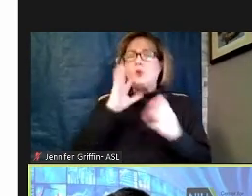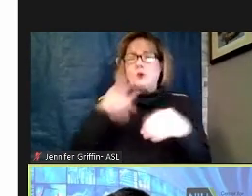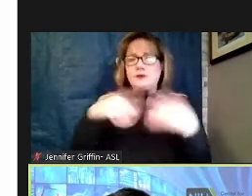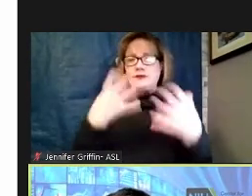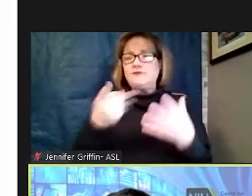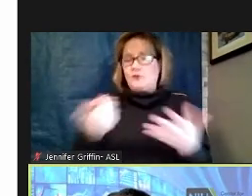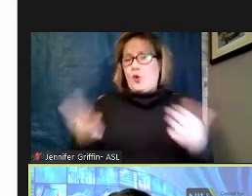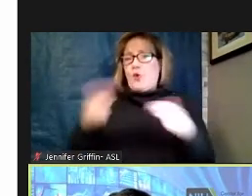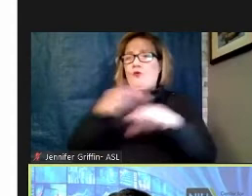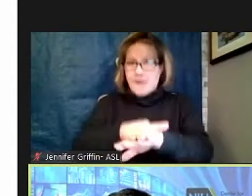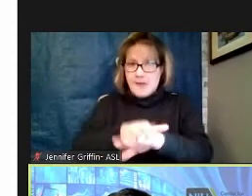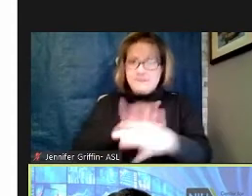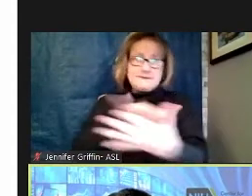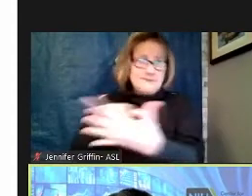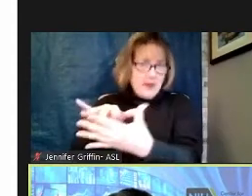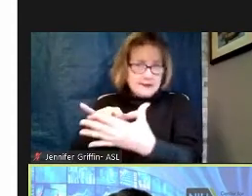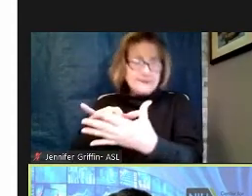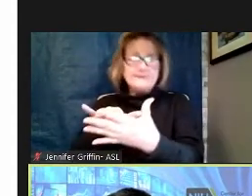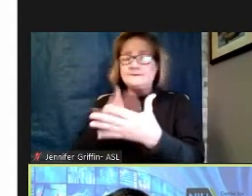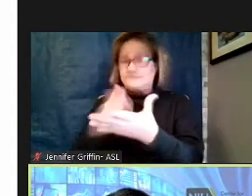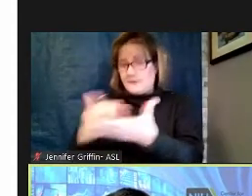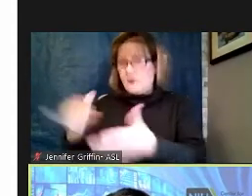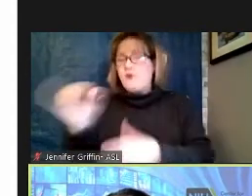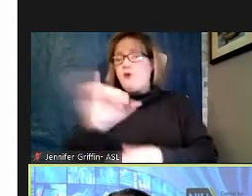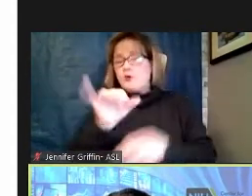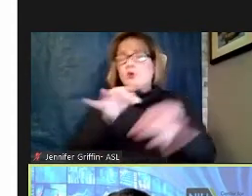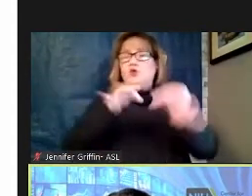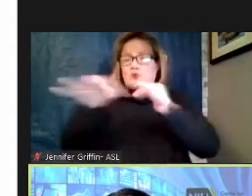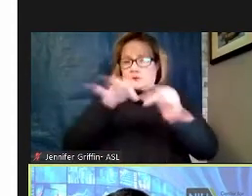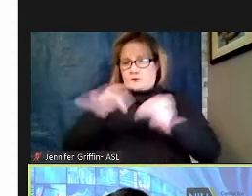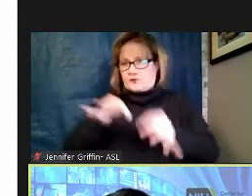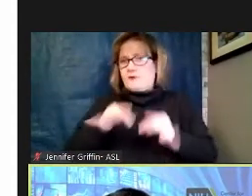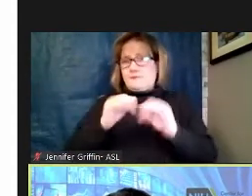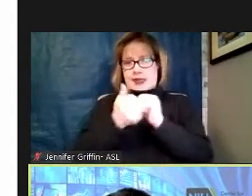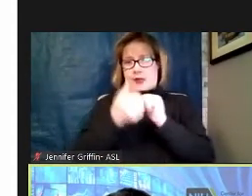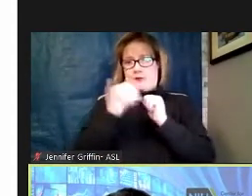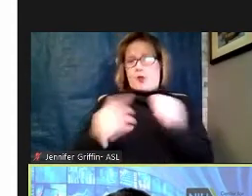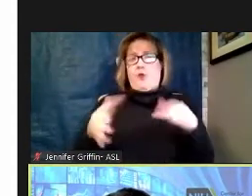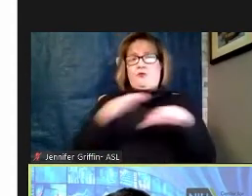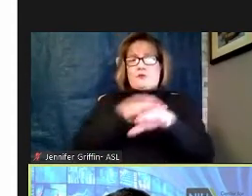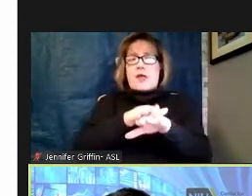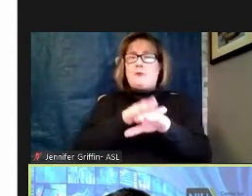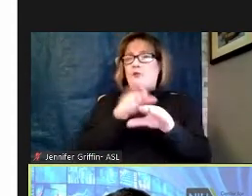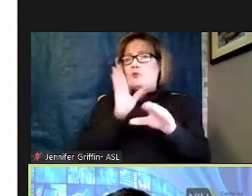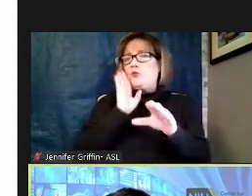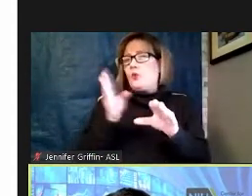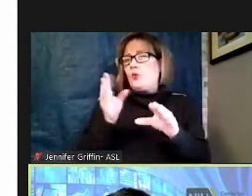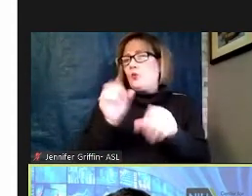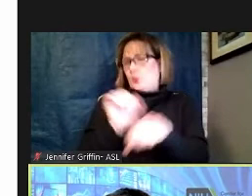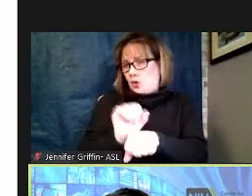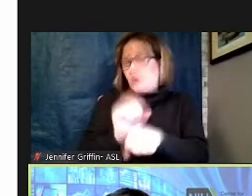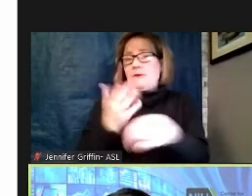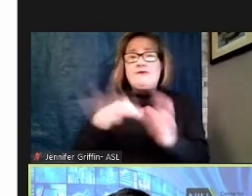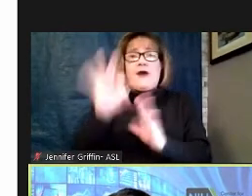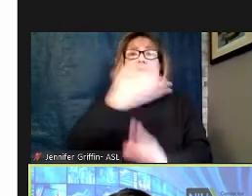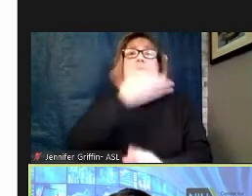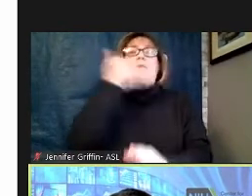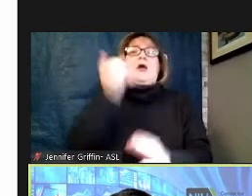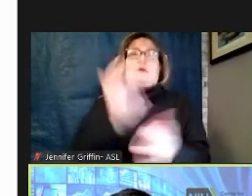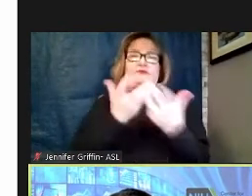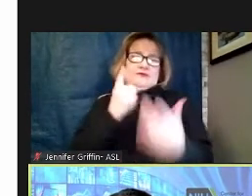study sections, as well as a description of how that overlap works, so you might be able to find an even better fit.